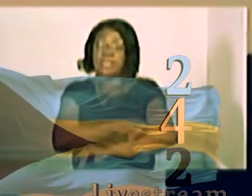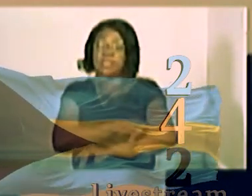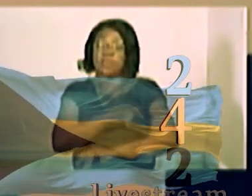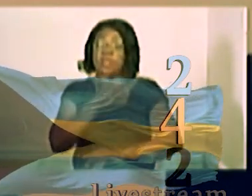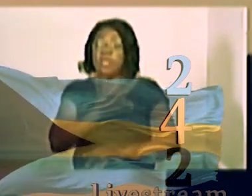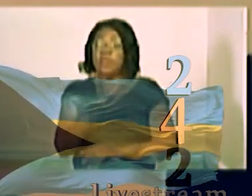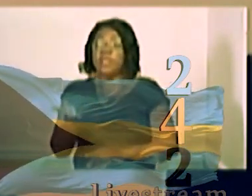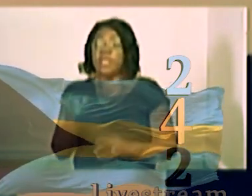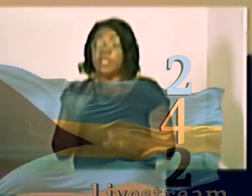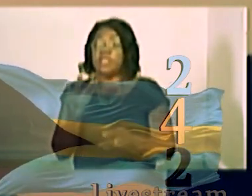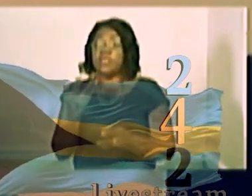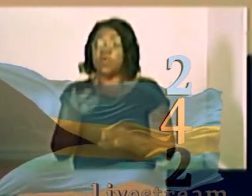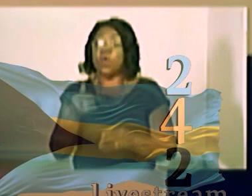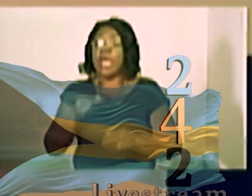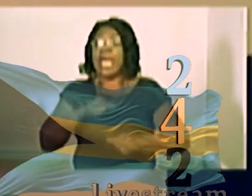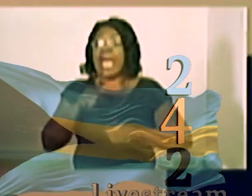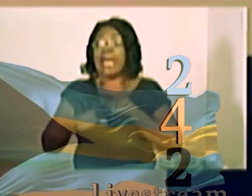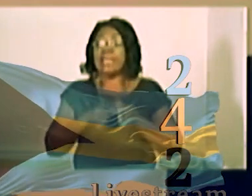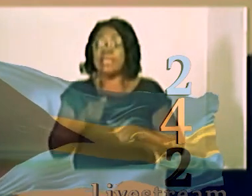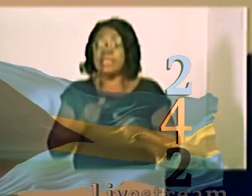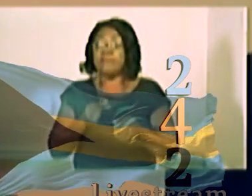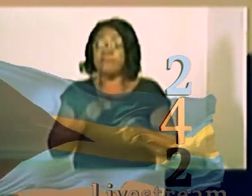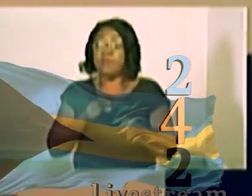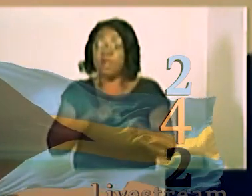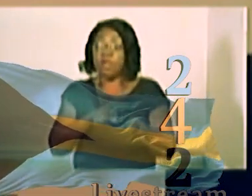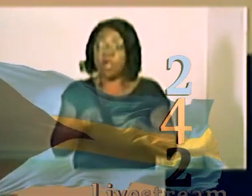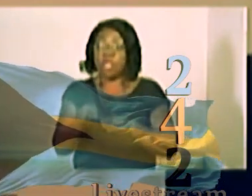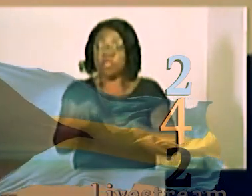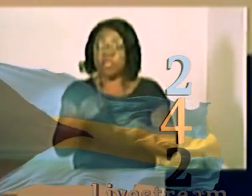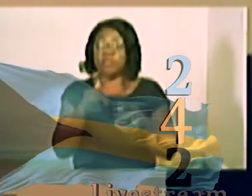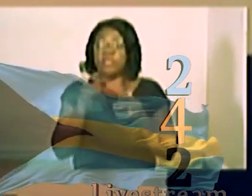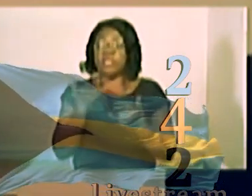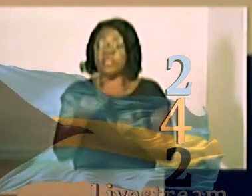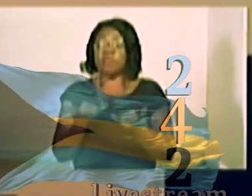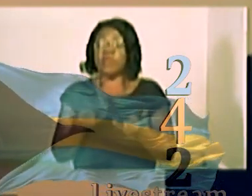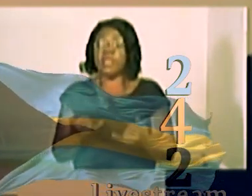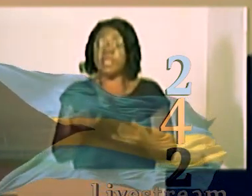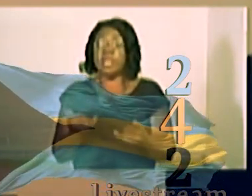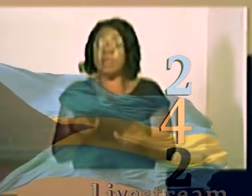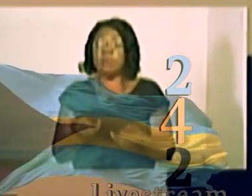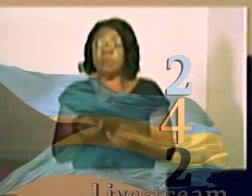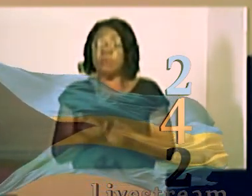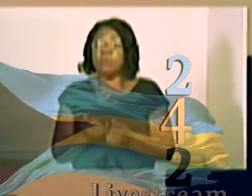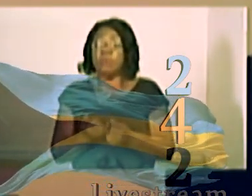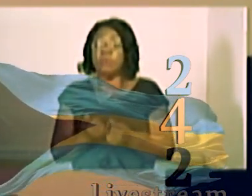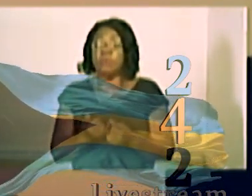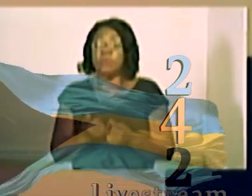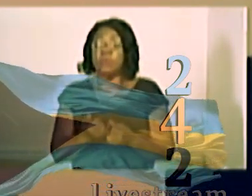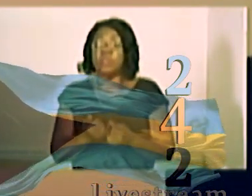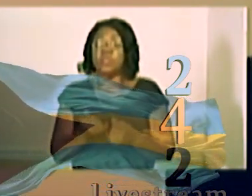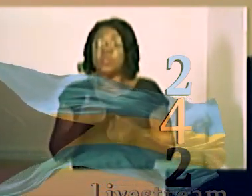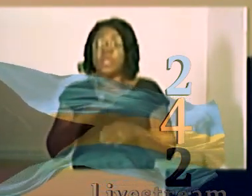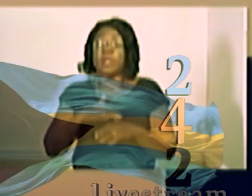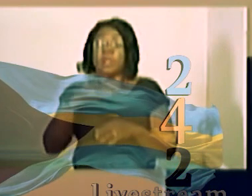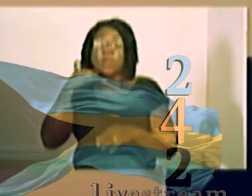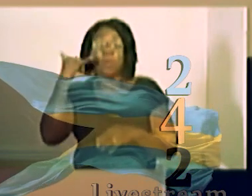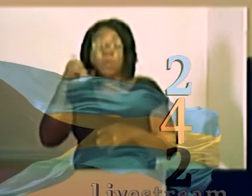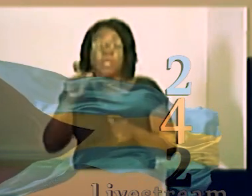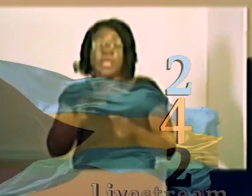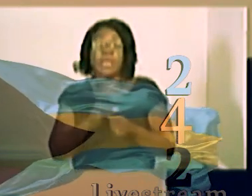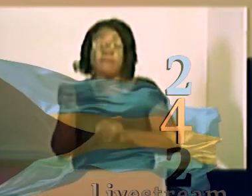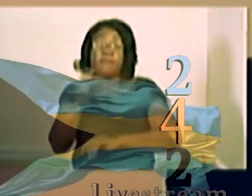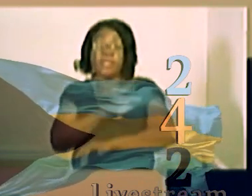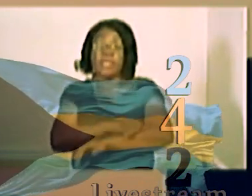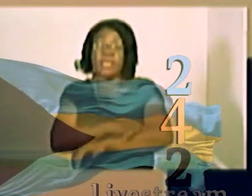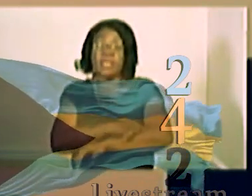on. Those persons who are in quarantine are monitored, and they call every single day, telephone calls,